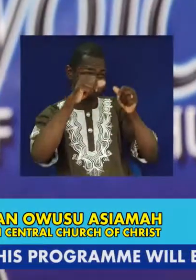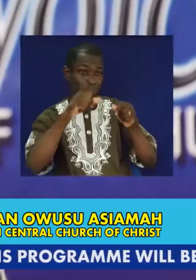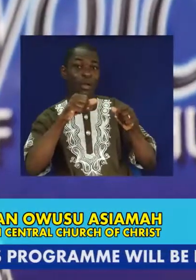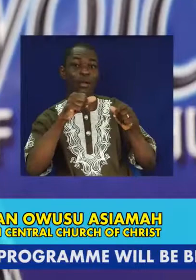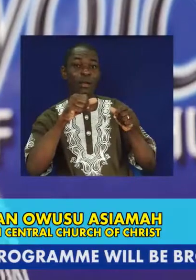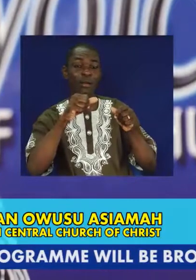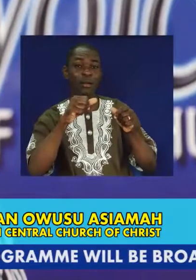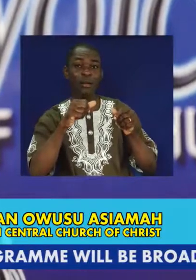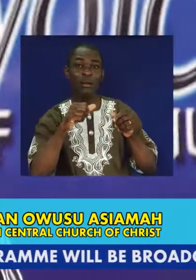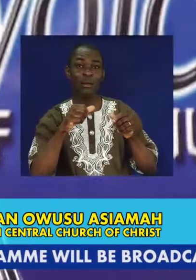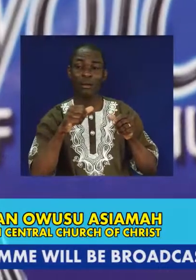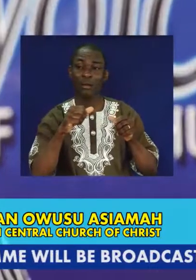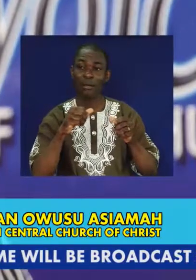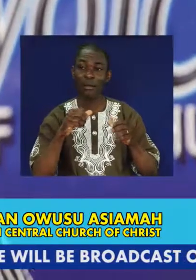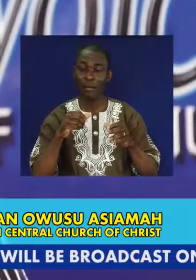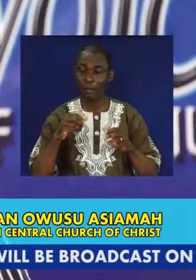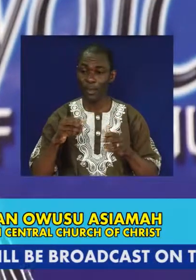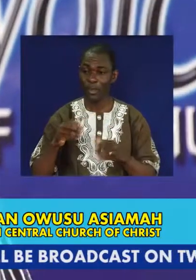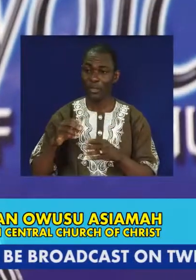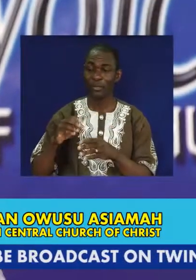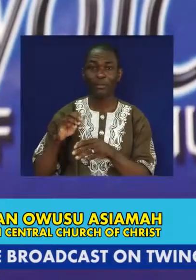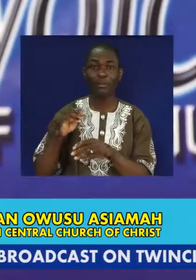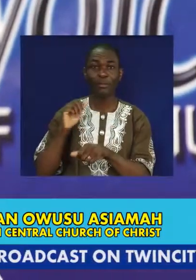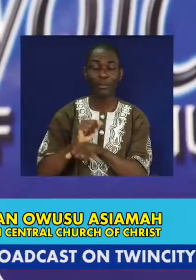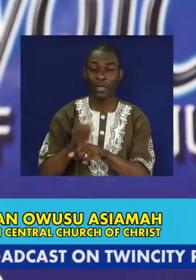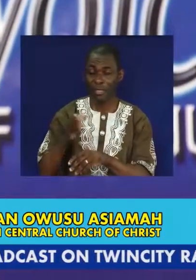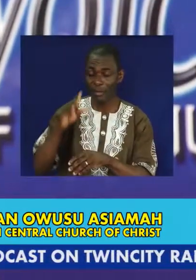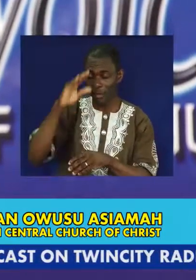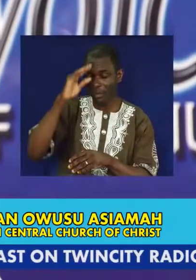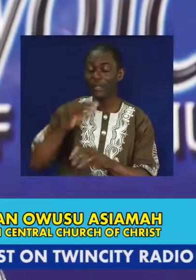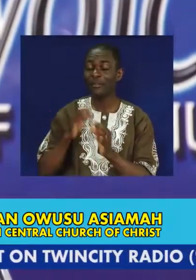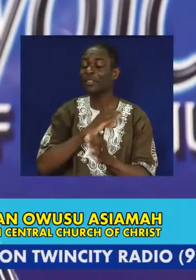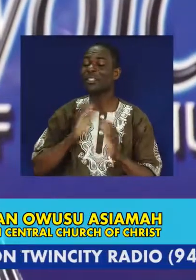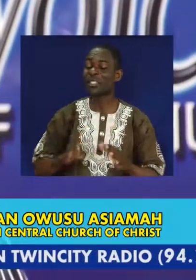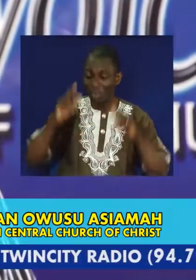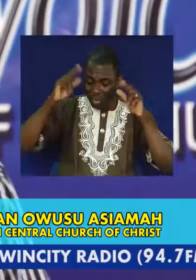ama politicians no anya field day e wo oman ni mo na there's going to be a day of reckoning.